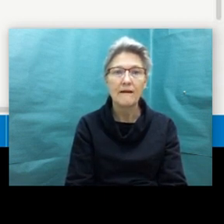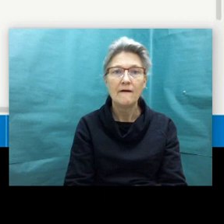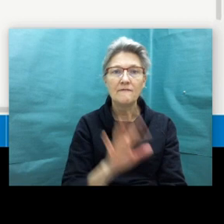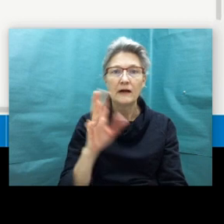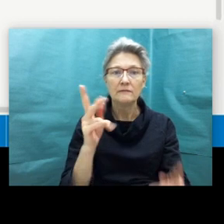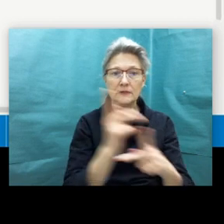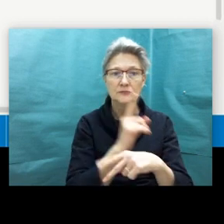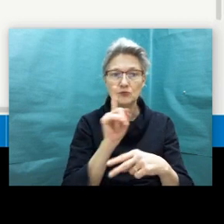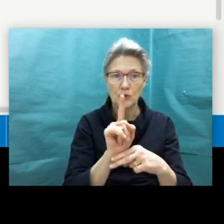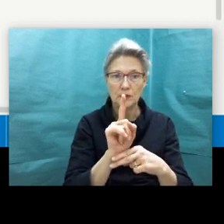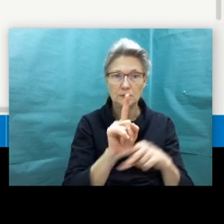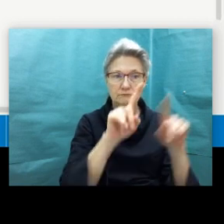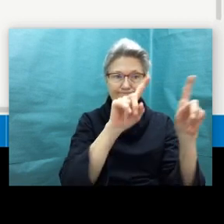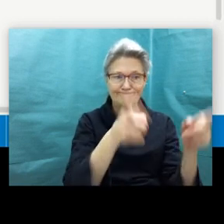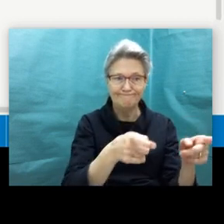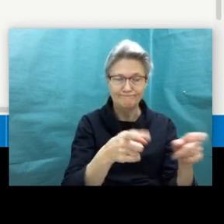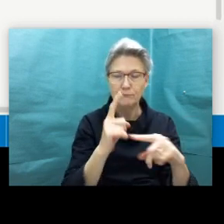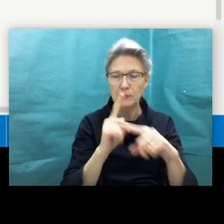times 1